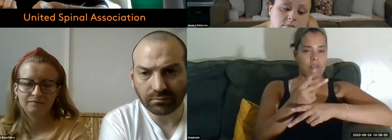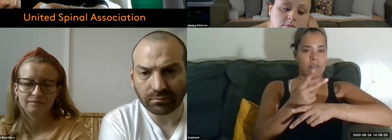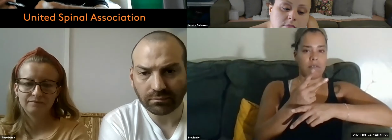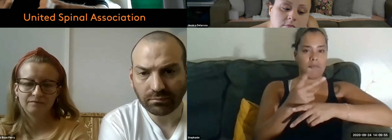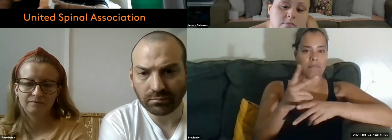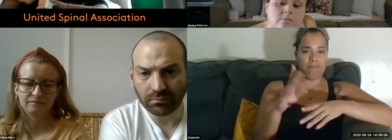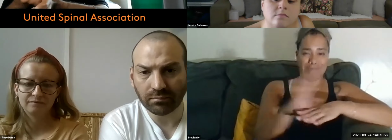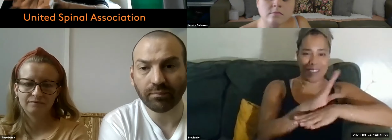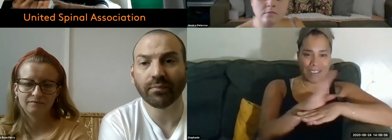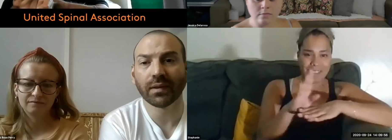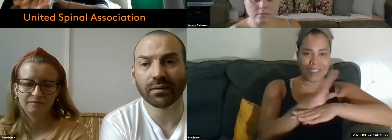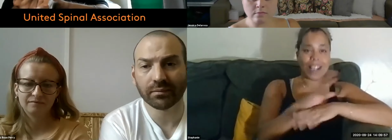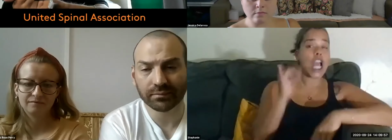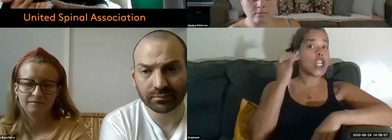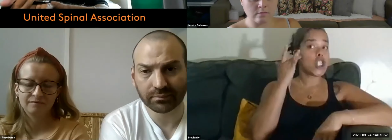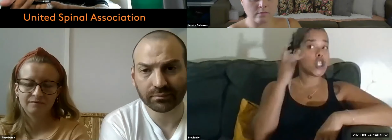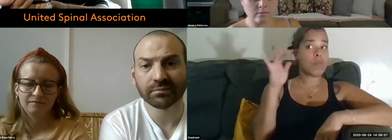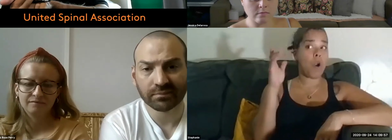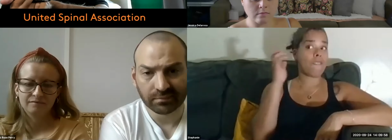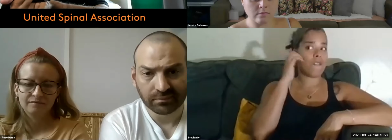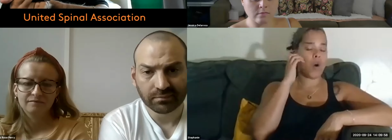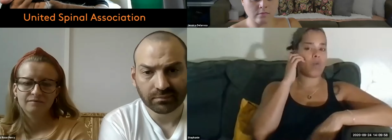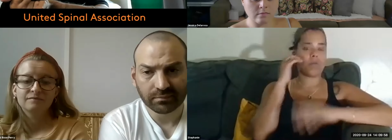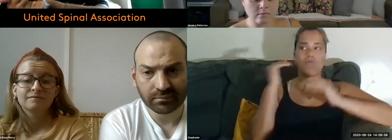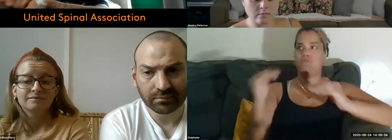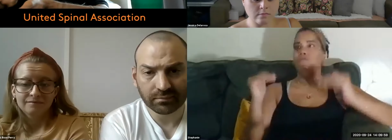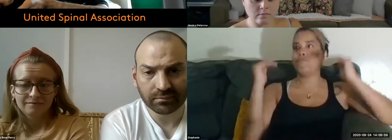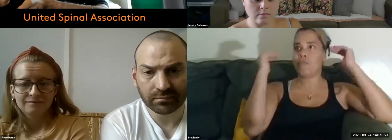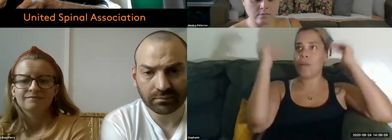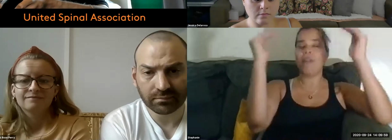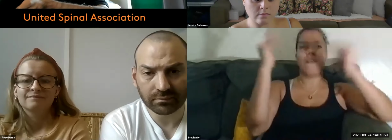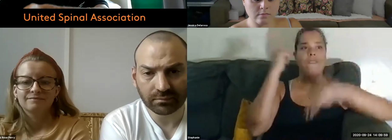surpassed the technology for the hearing impaired. Like,